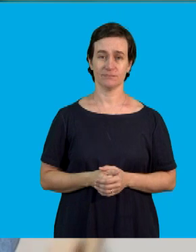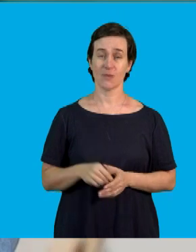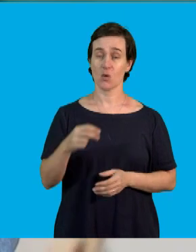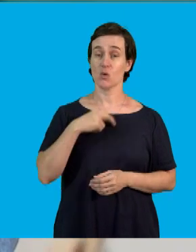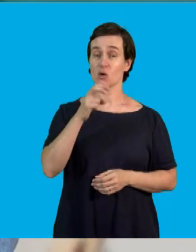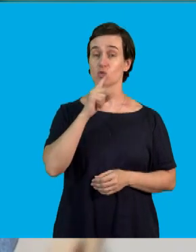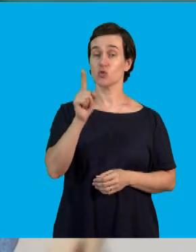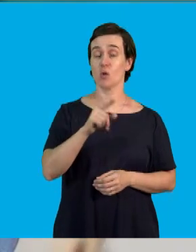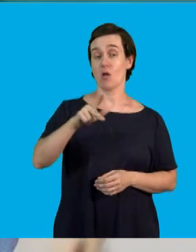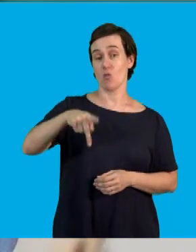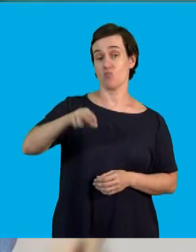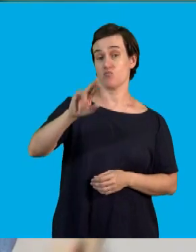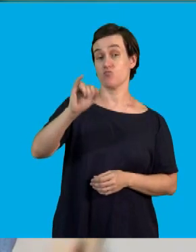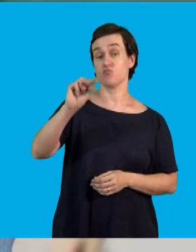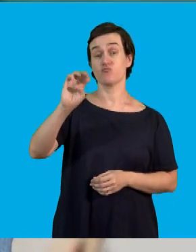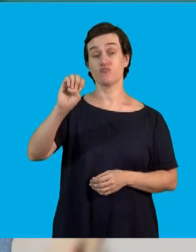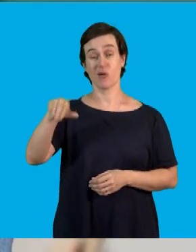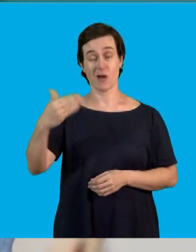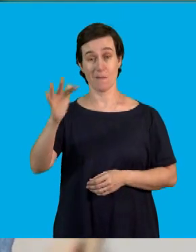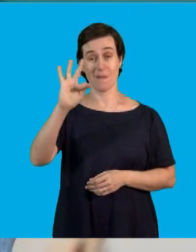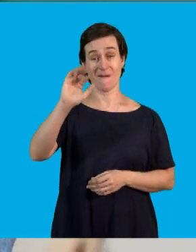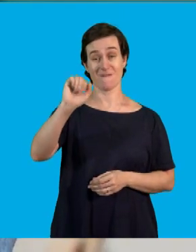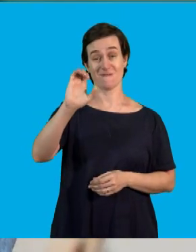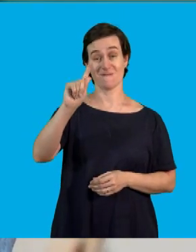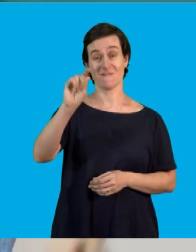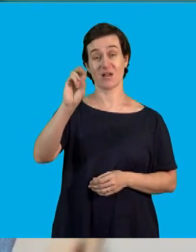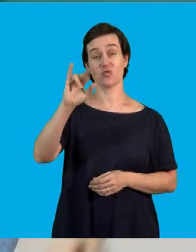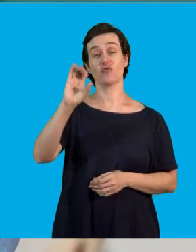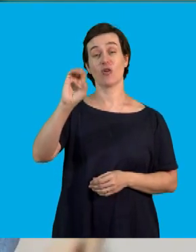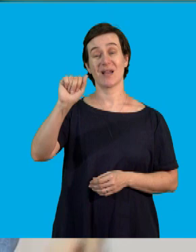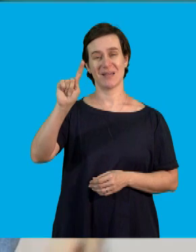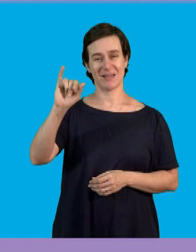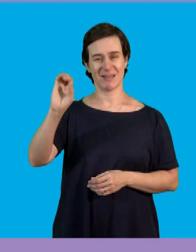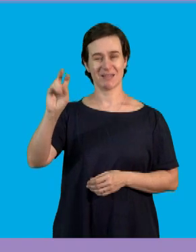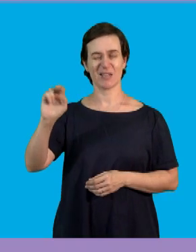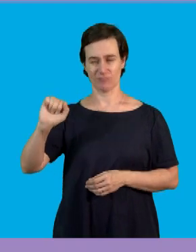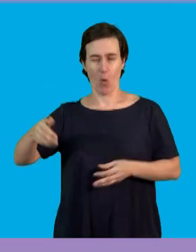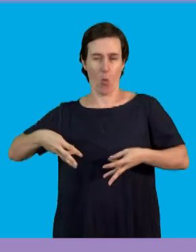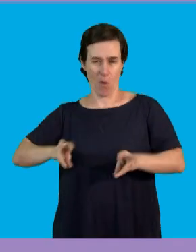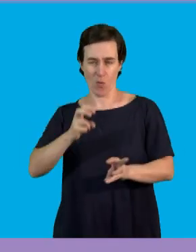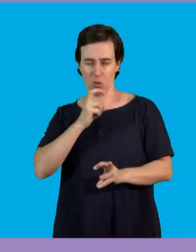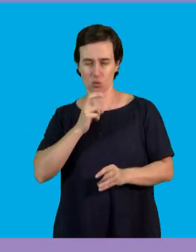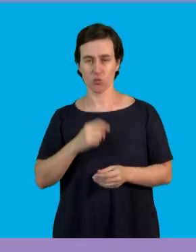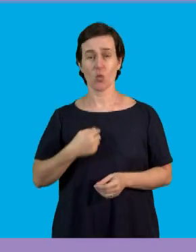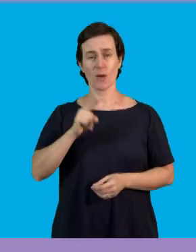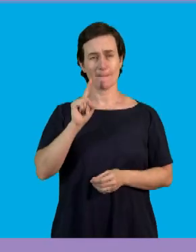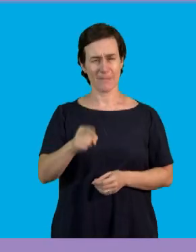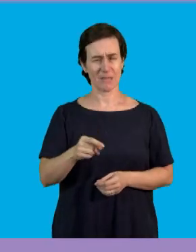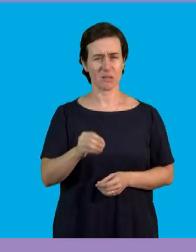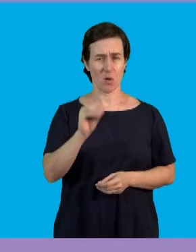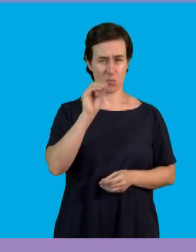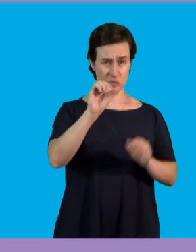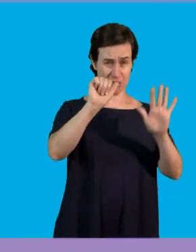prime factorization. And when we use prime factorization, we need to make sure that we are writing our numbers as its